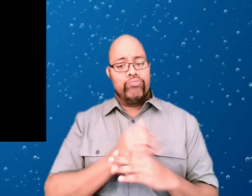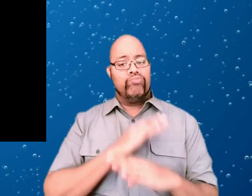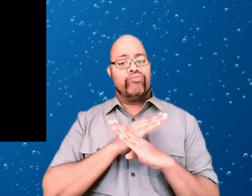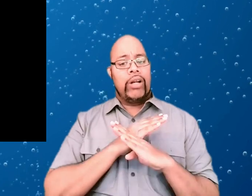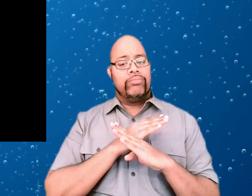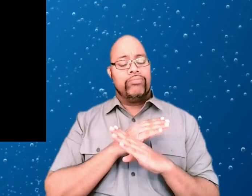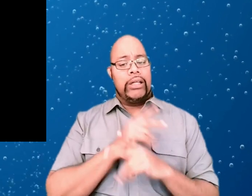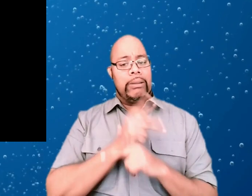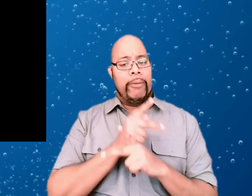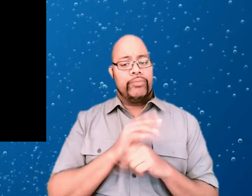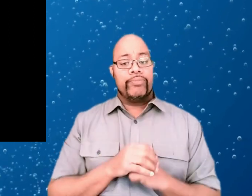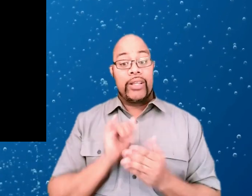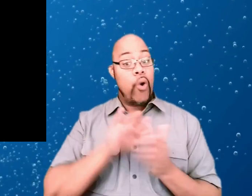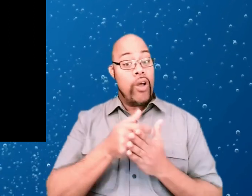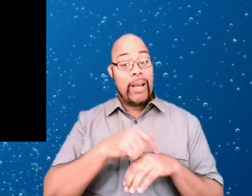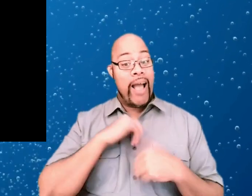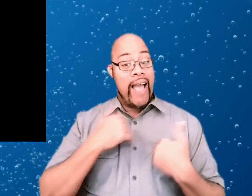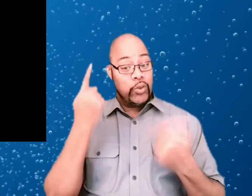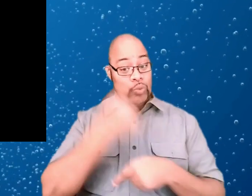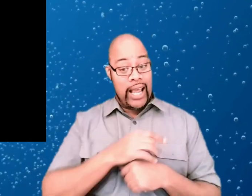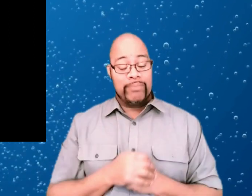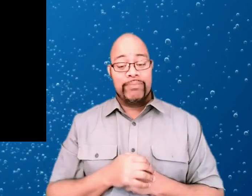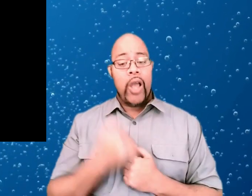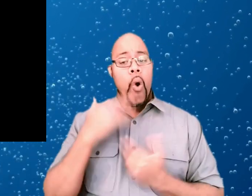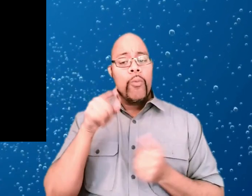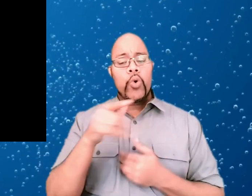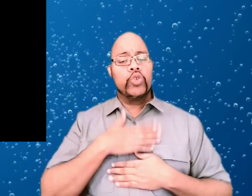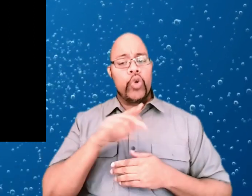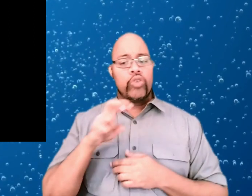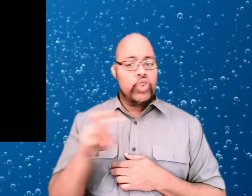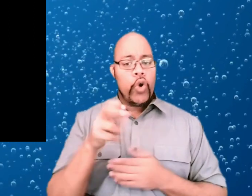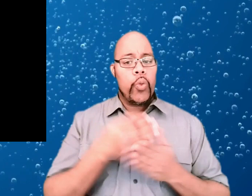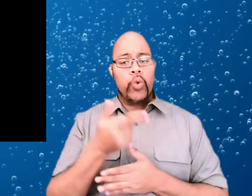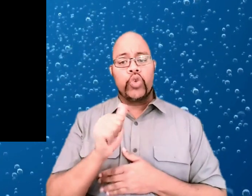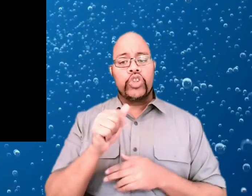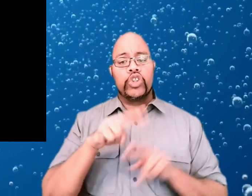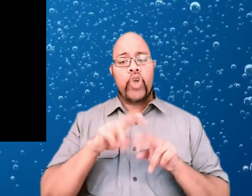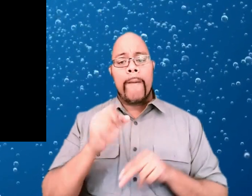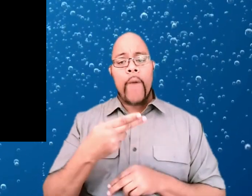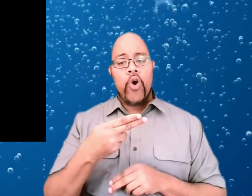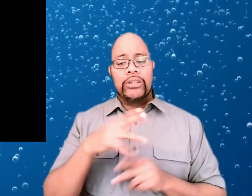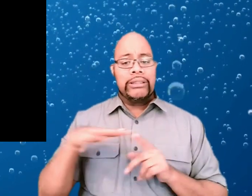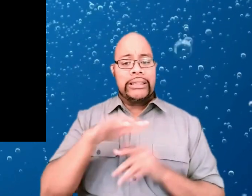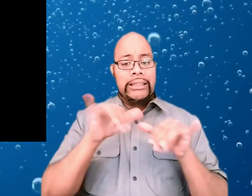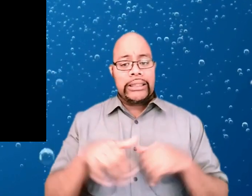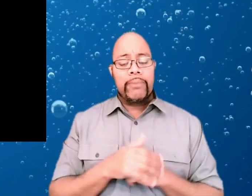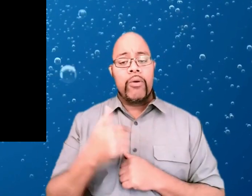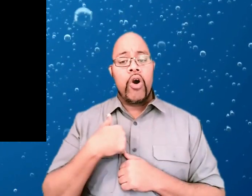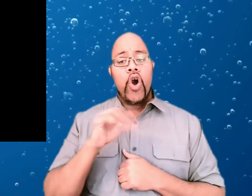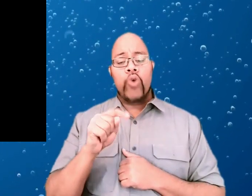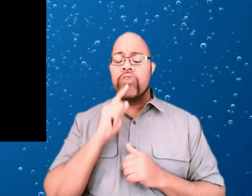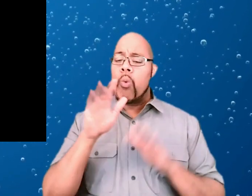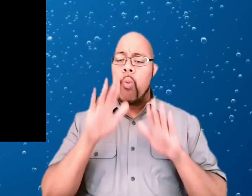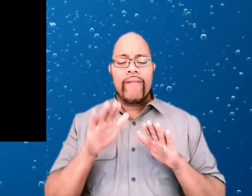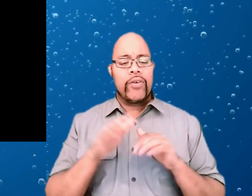marsh stewards. That's all the time I have for today. I hope you enjoyed your journey through Georgia's salt marsh ecosystems.